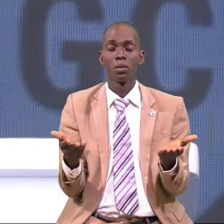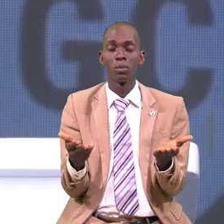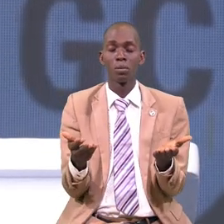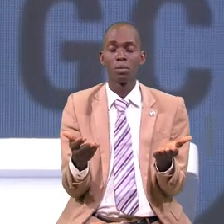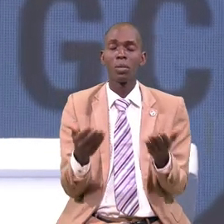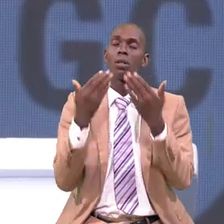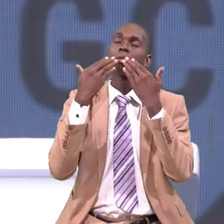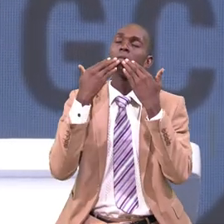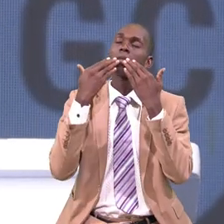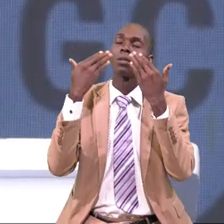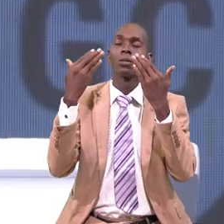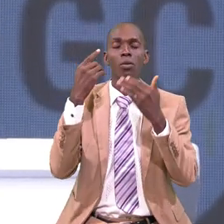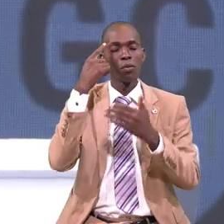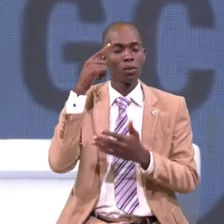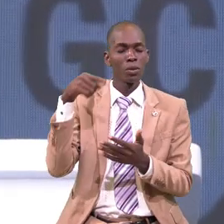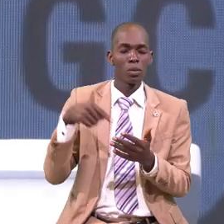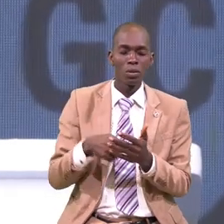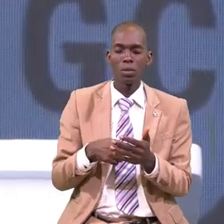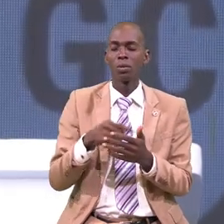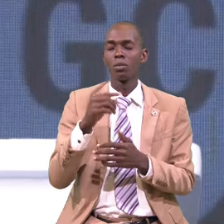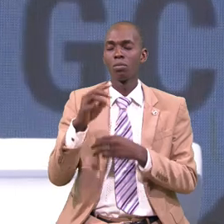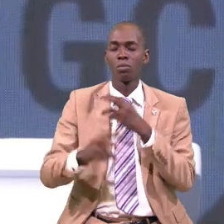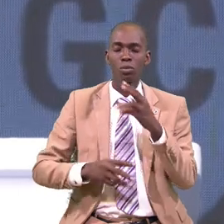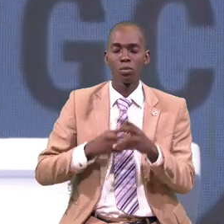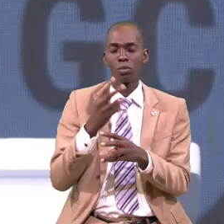Thank you for this global service.